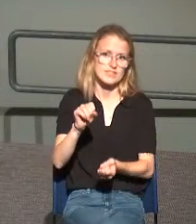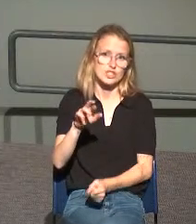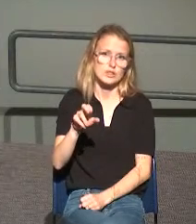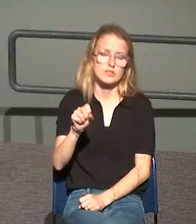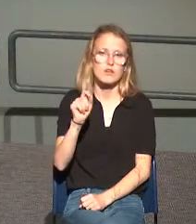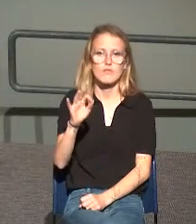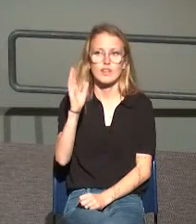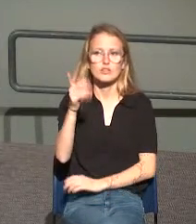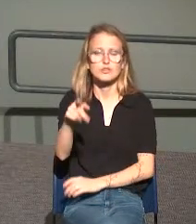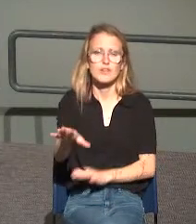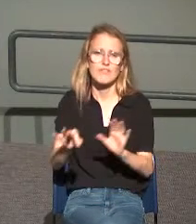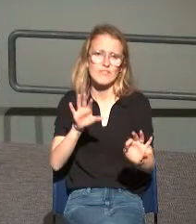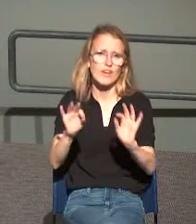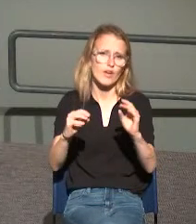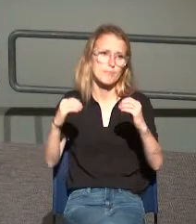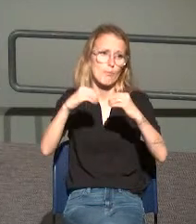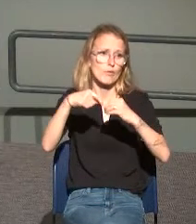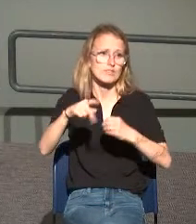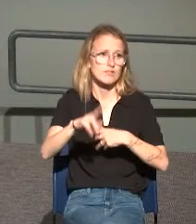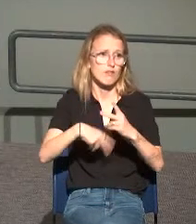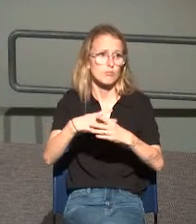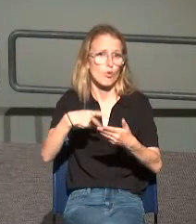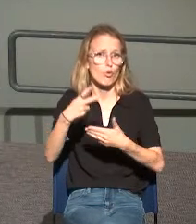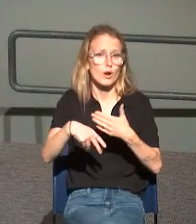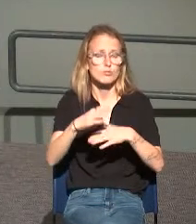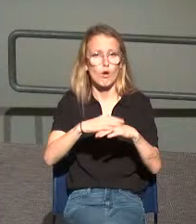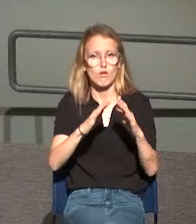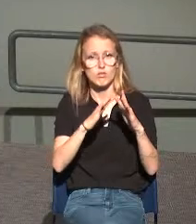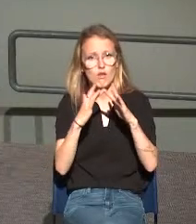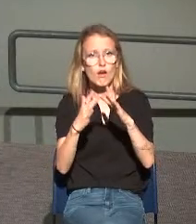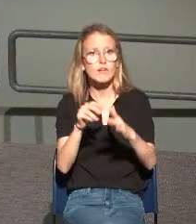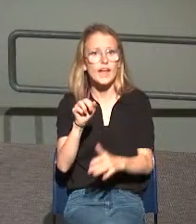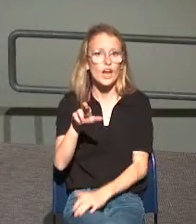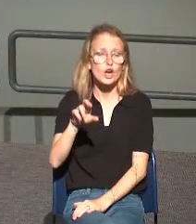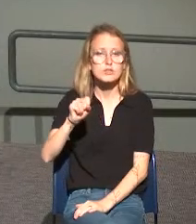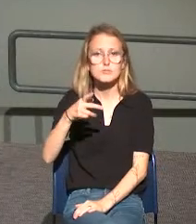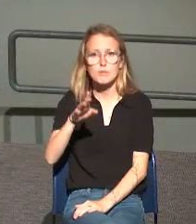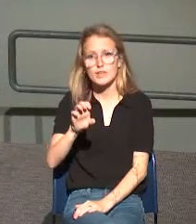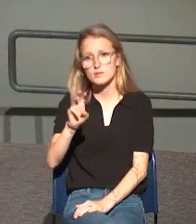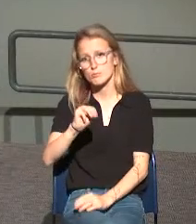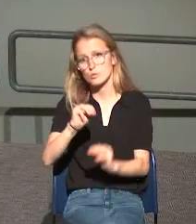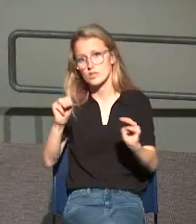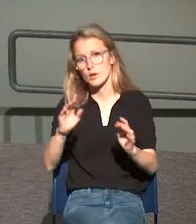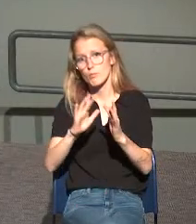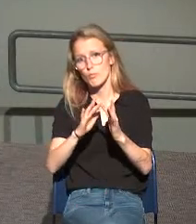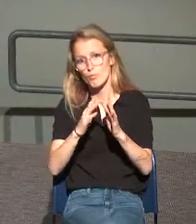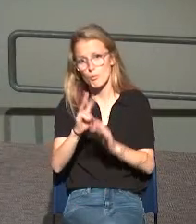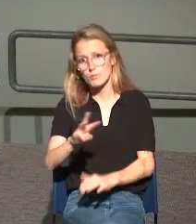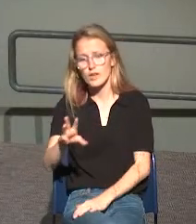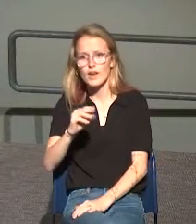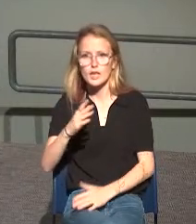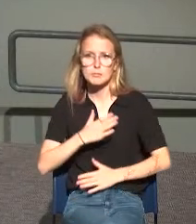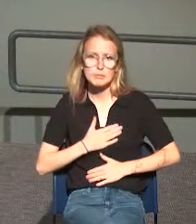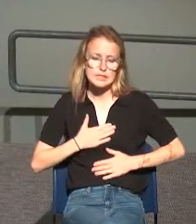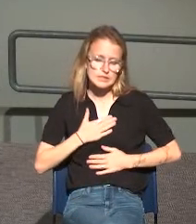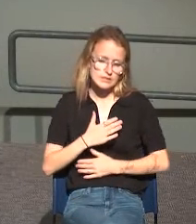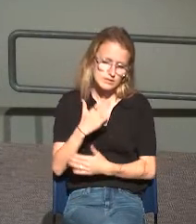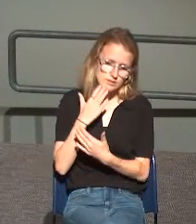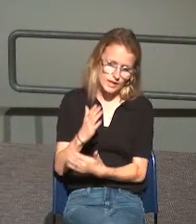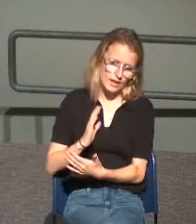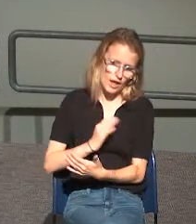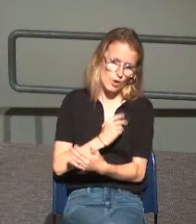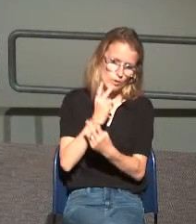these programs on the events page of the Air and Space Museum website. And of course, please join me in thanking our